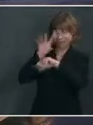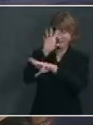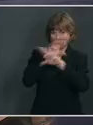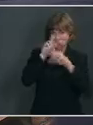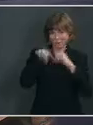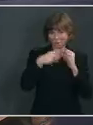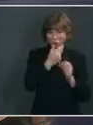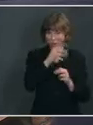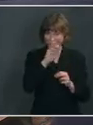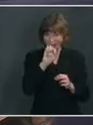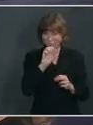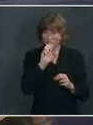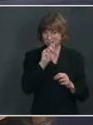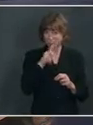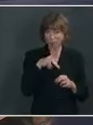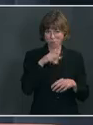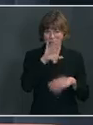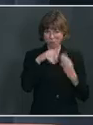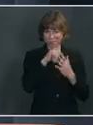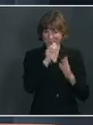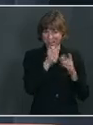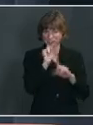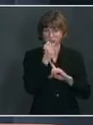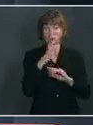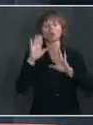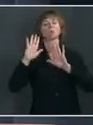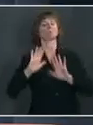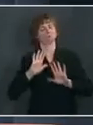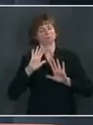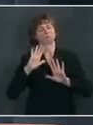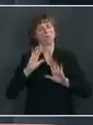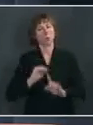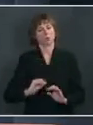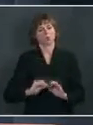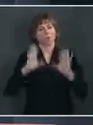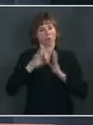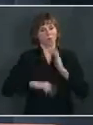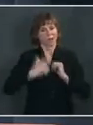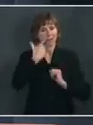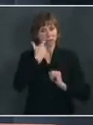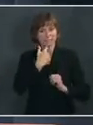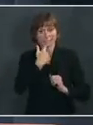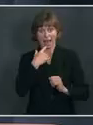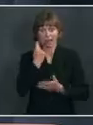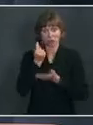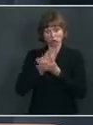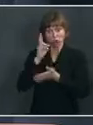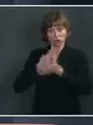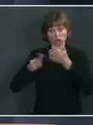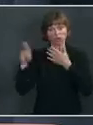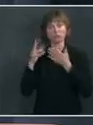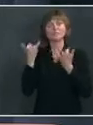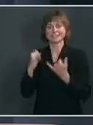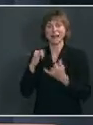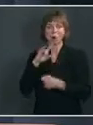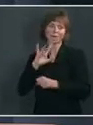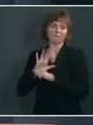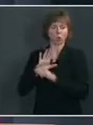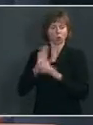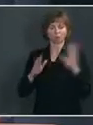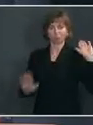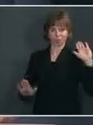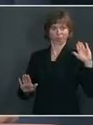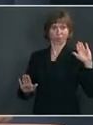GameStop and the whole Robin Hood situation? Well, just to be clear, what I said was that we have the Treasury Secretary is now confirmed. Obviously, we